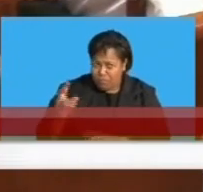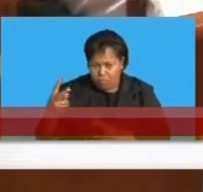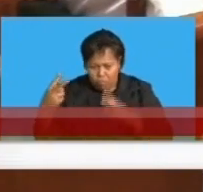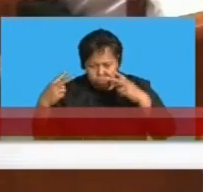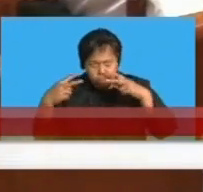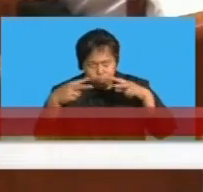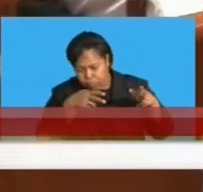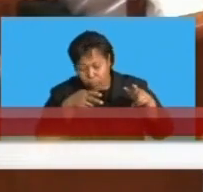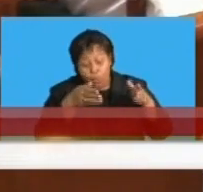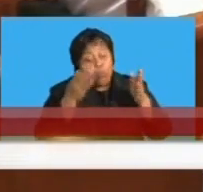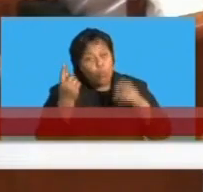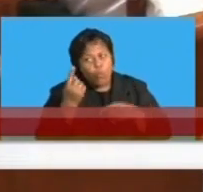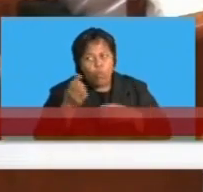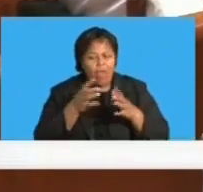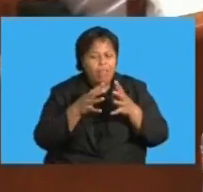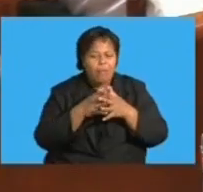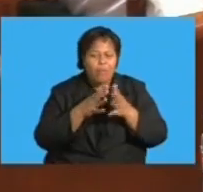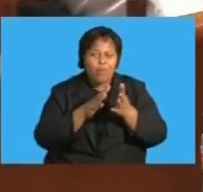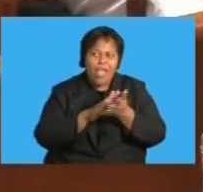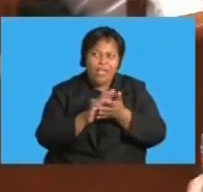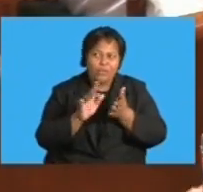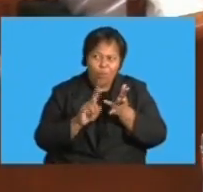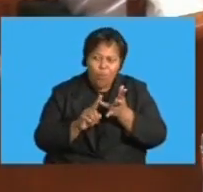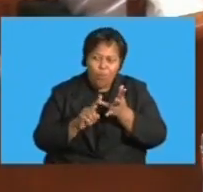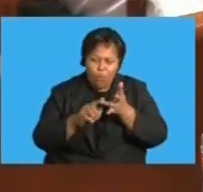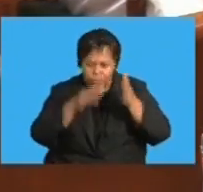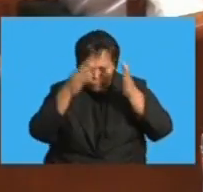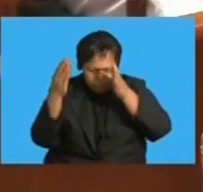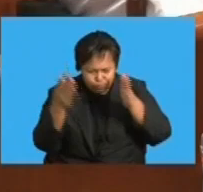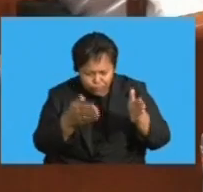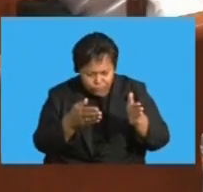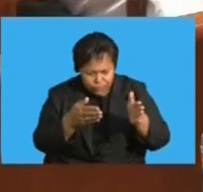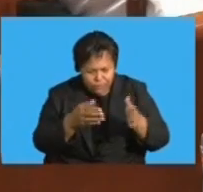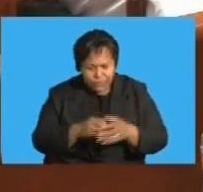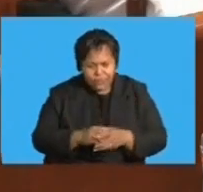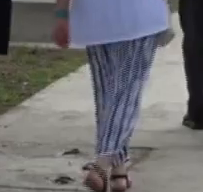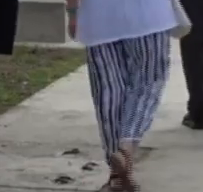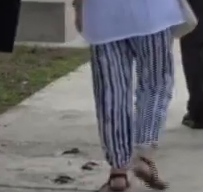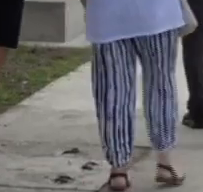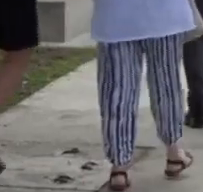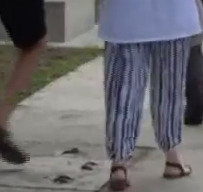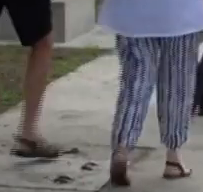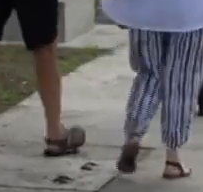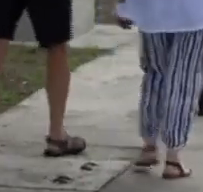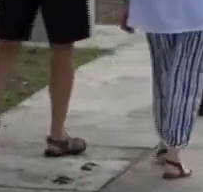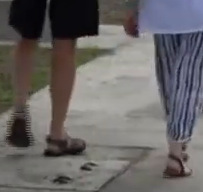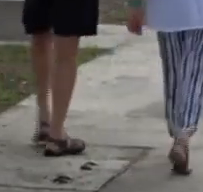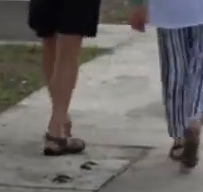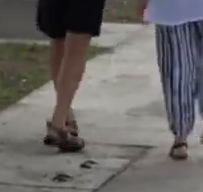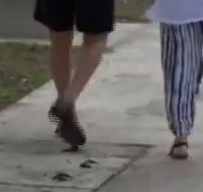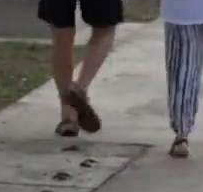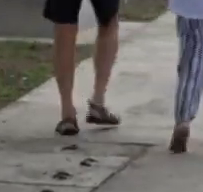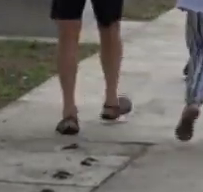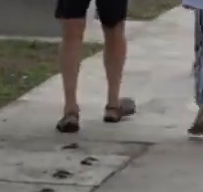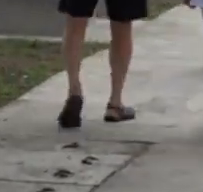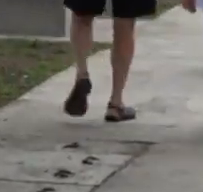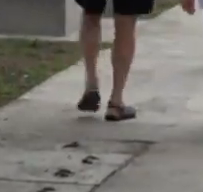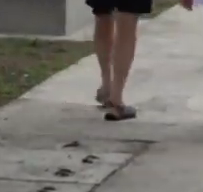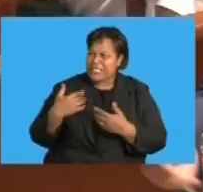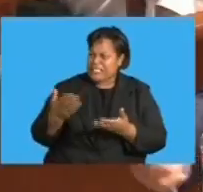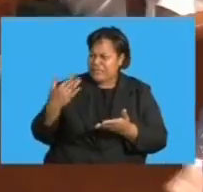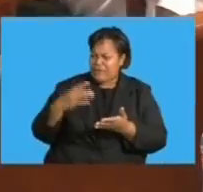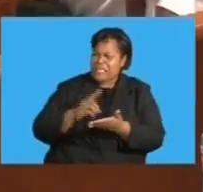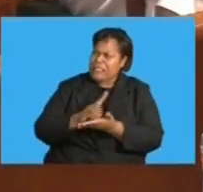attention so that it puts out those travel advisories, and we include injections,